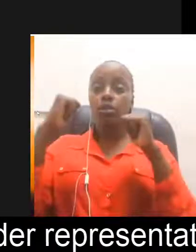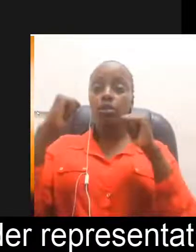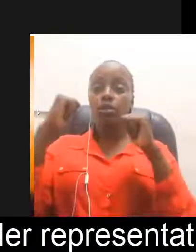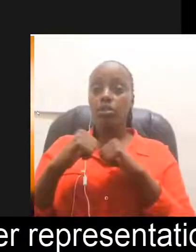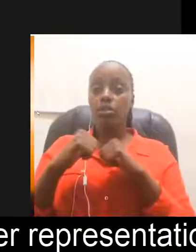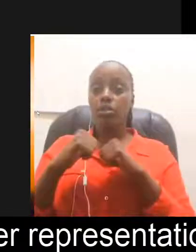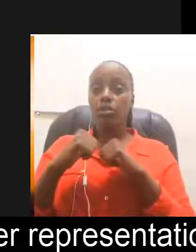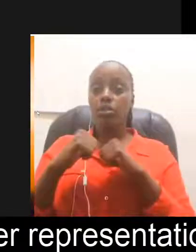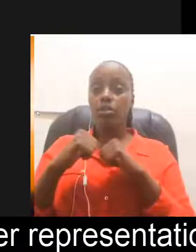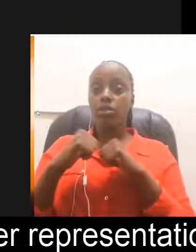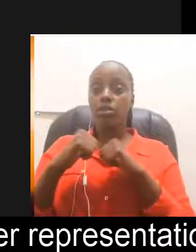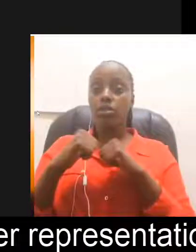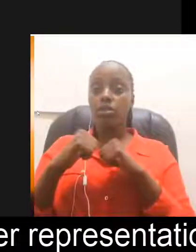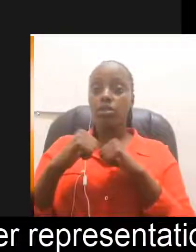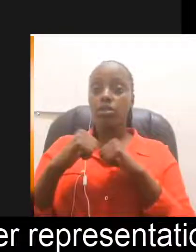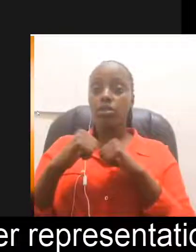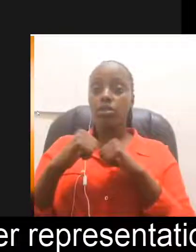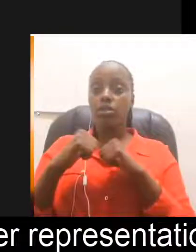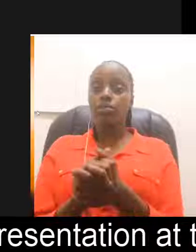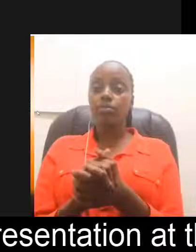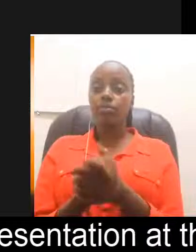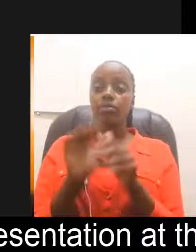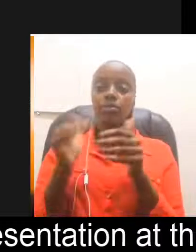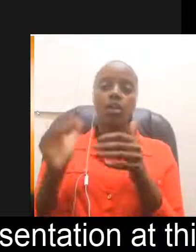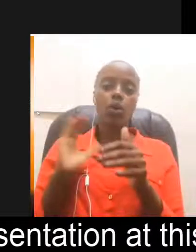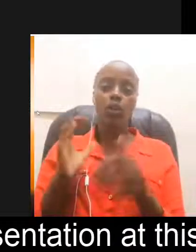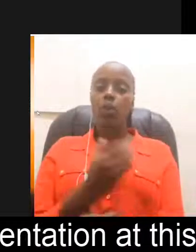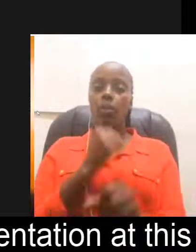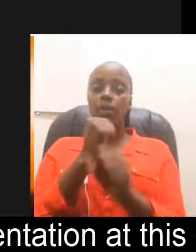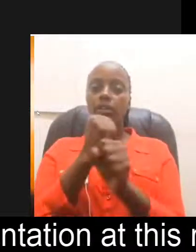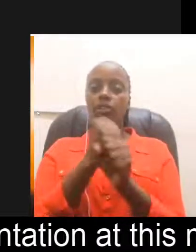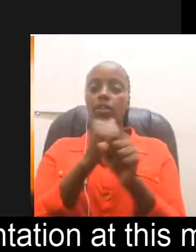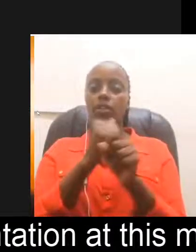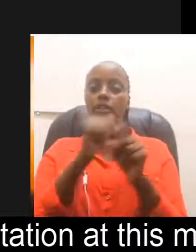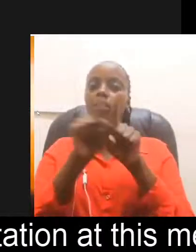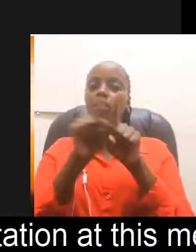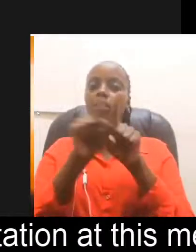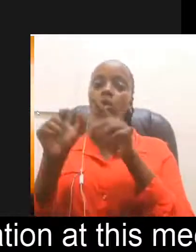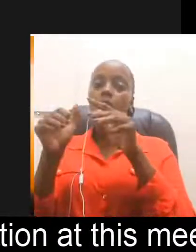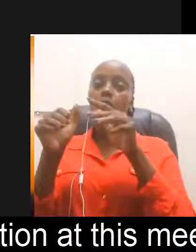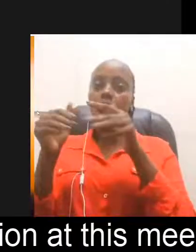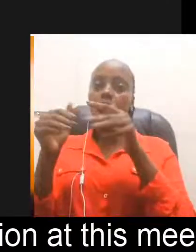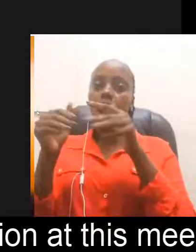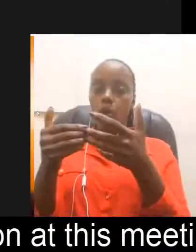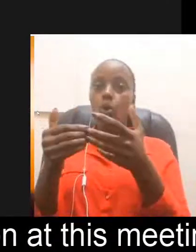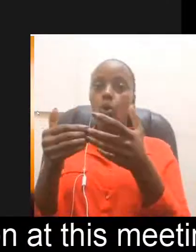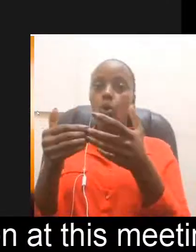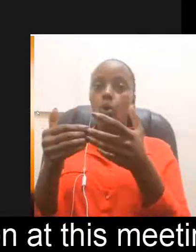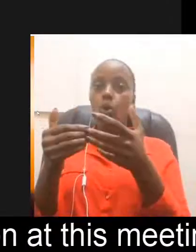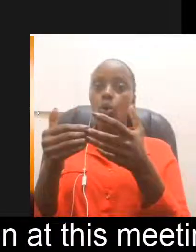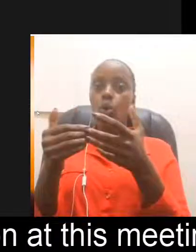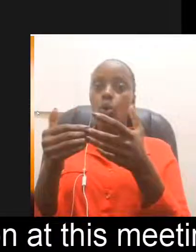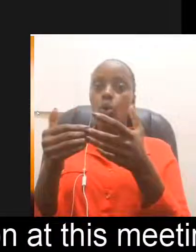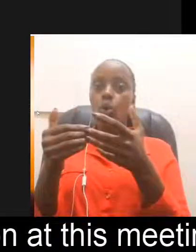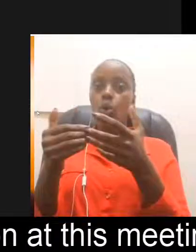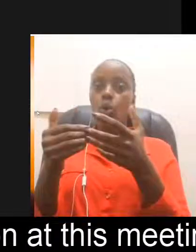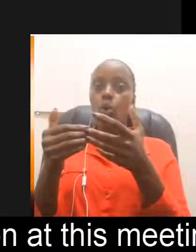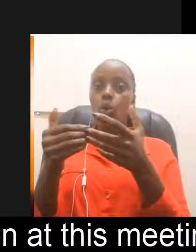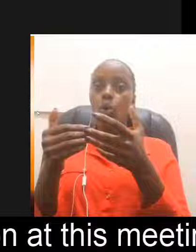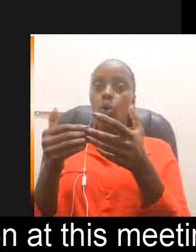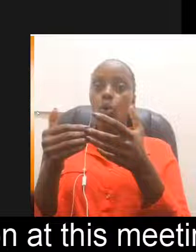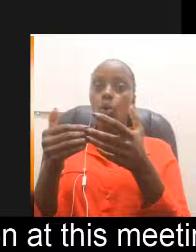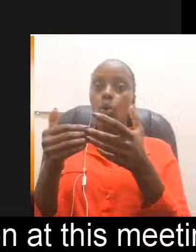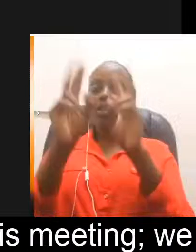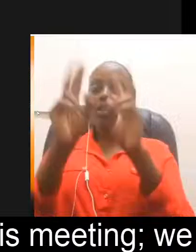should be operating, how the committee operates and how the committee addresses issues. And then